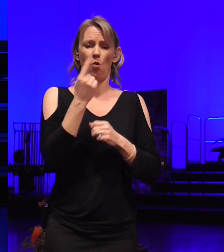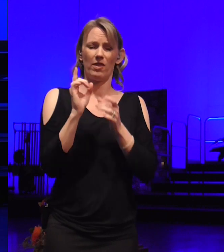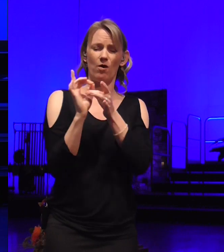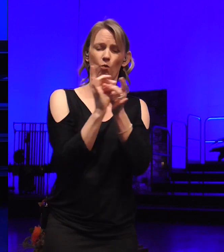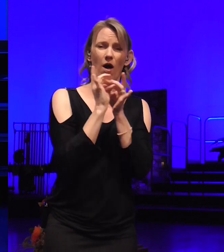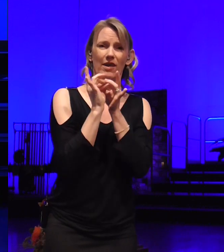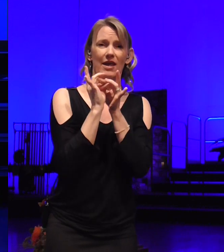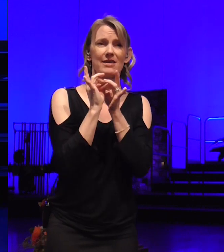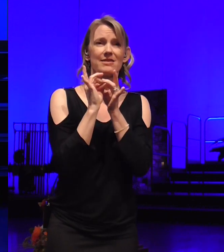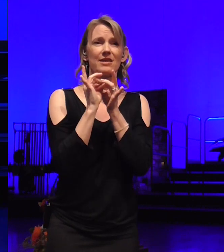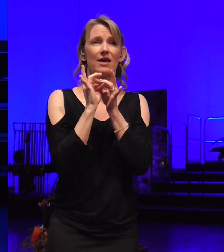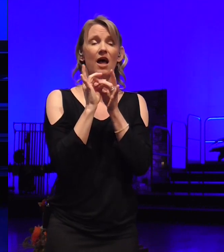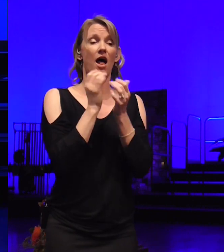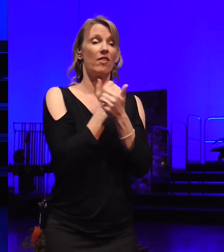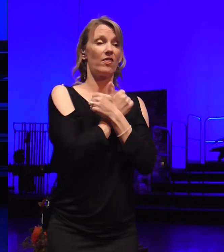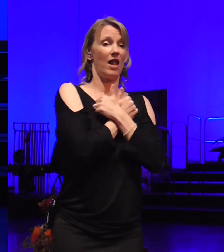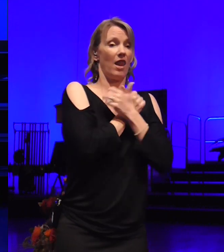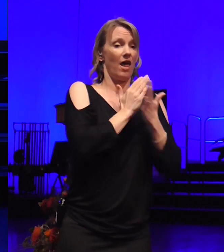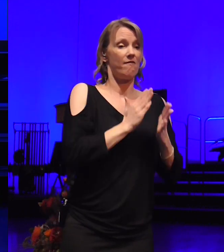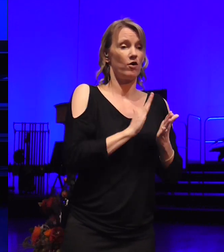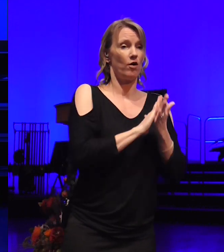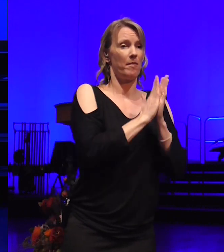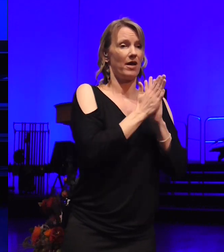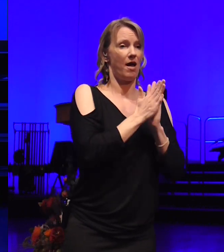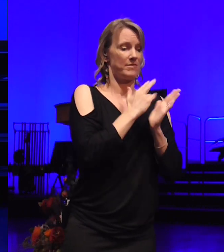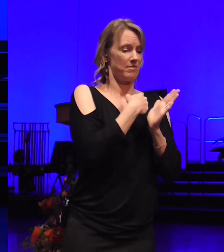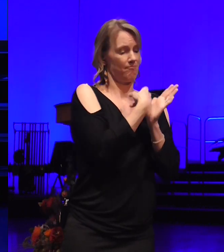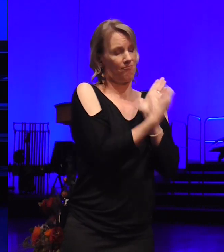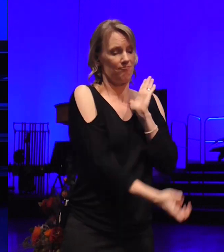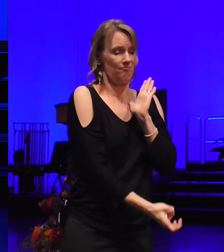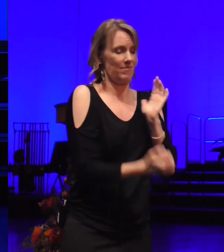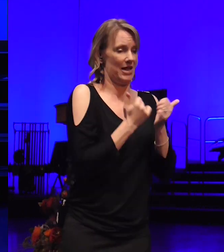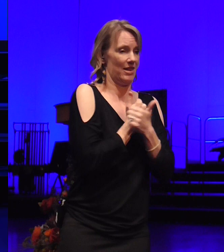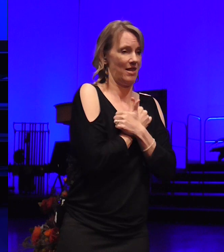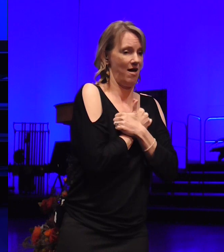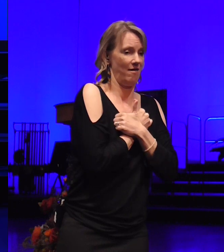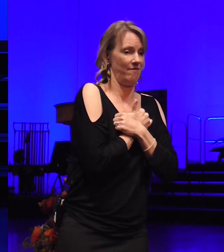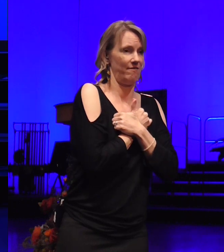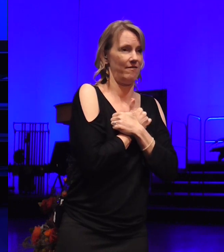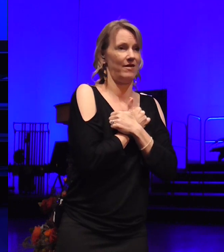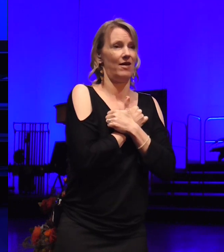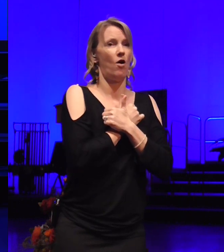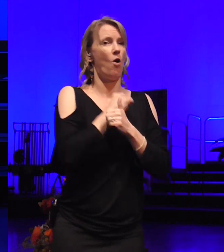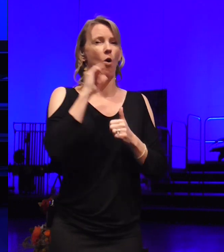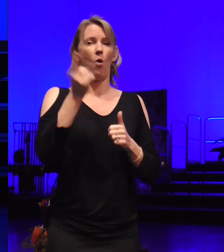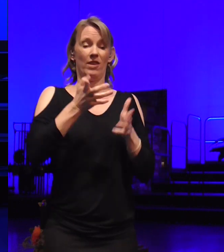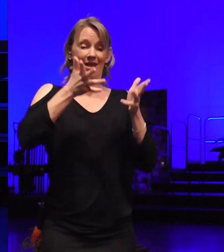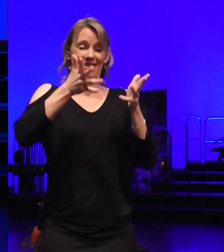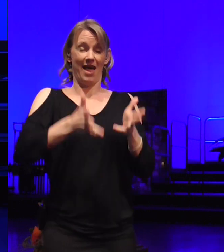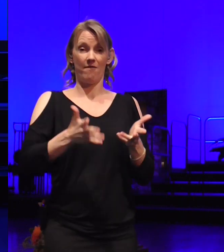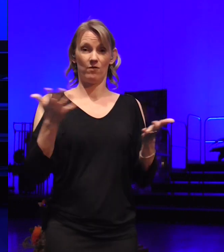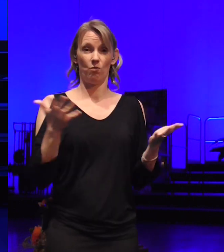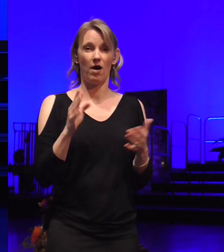The lover becomes so lost in love that only the beloved remains.